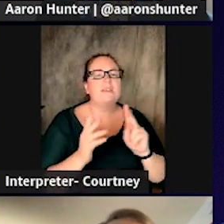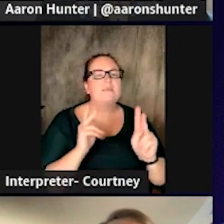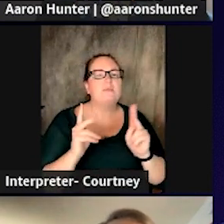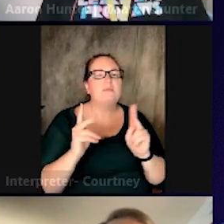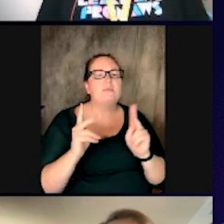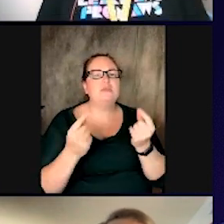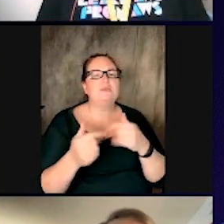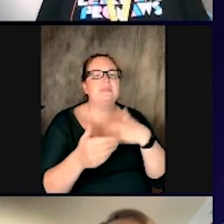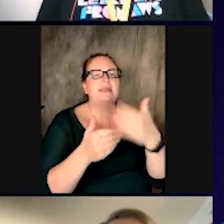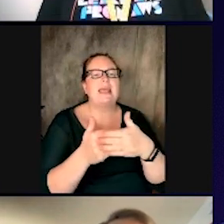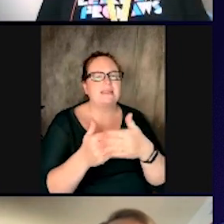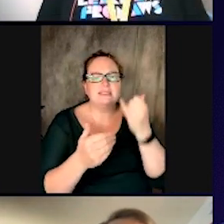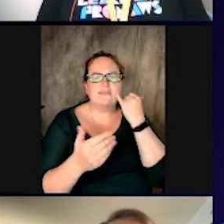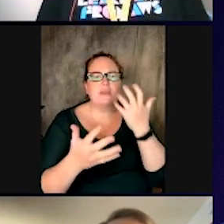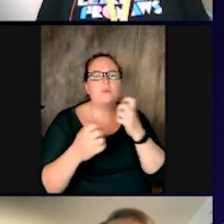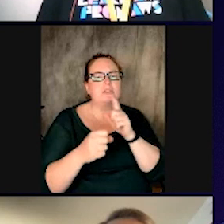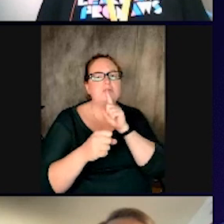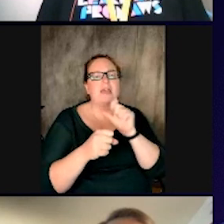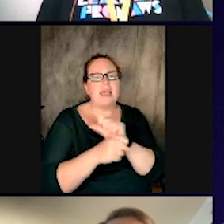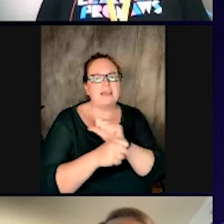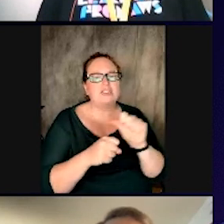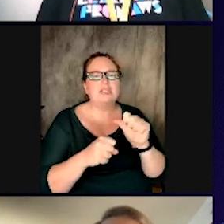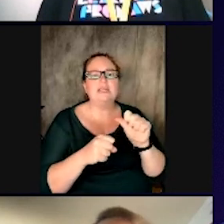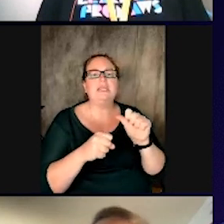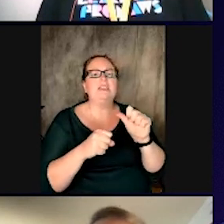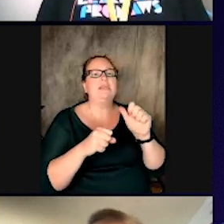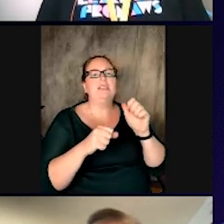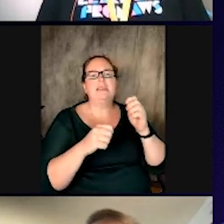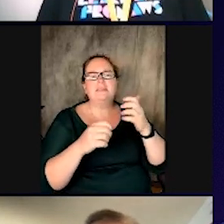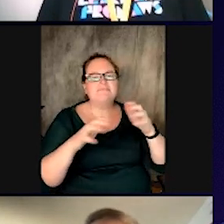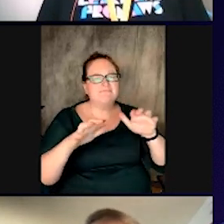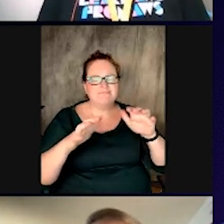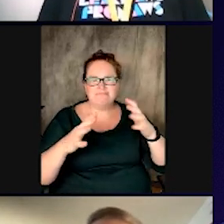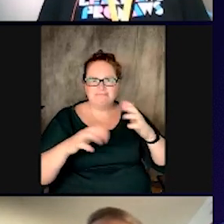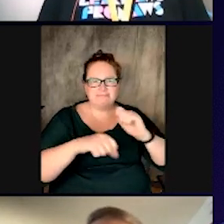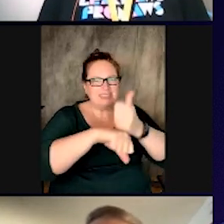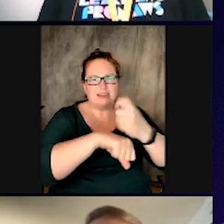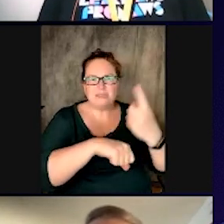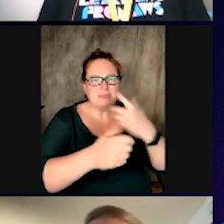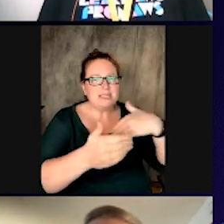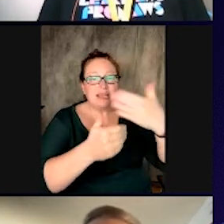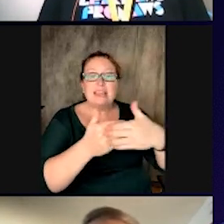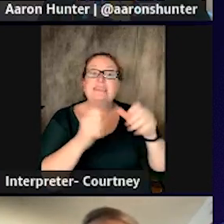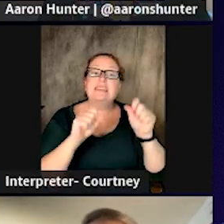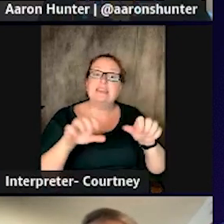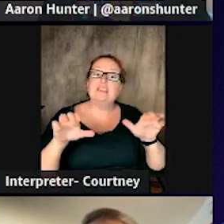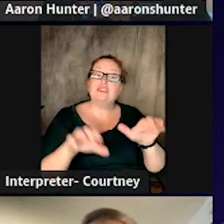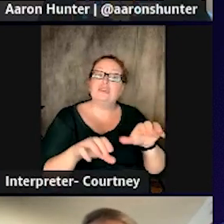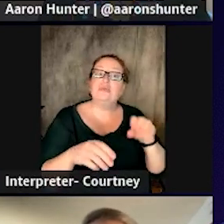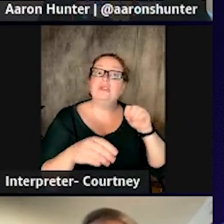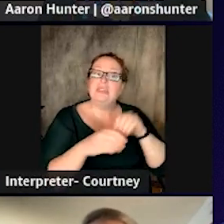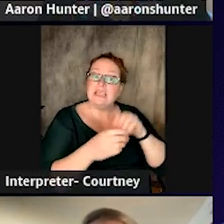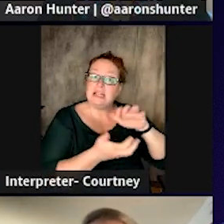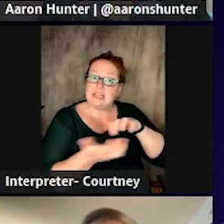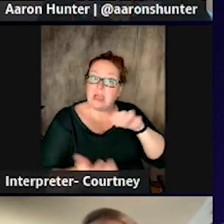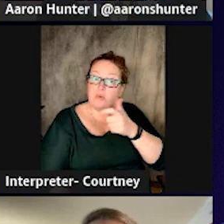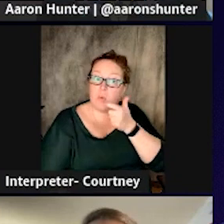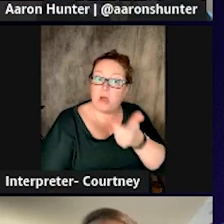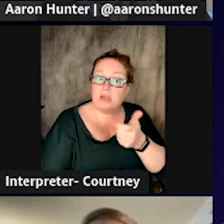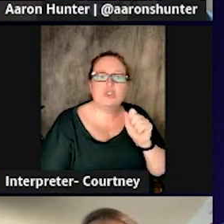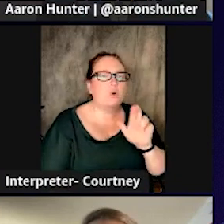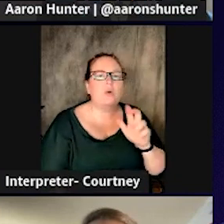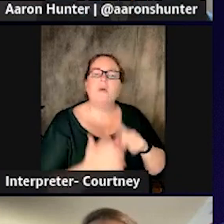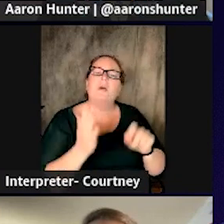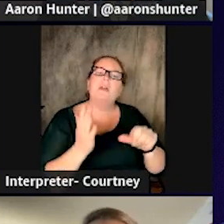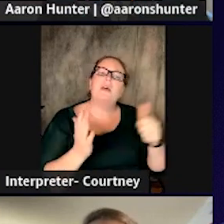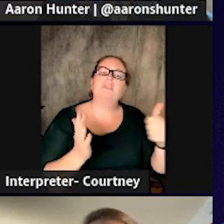want to actually implement some type of action from it. Is that something that they can do within CloudWatch, or what are your other things that you're seeing